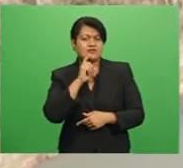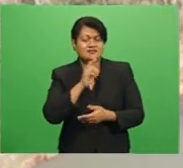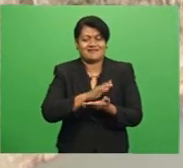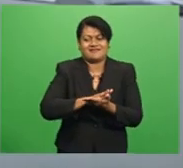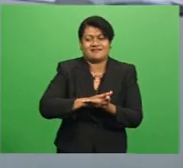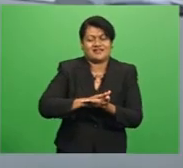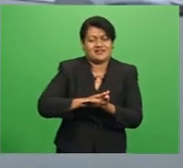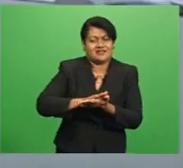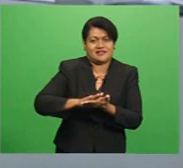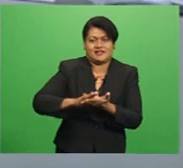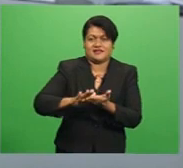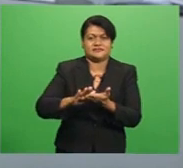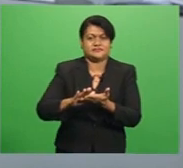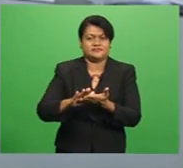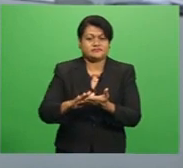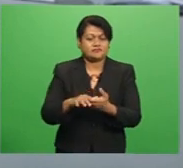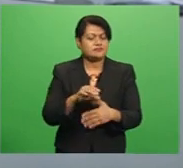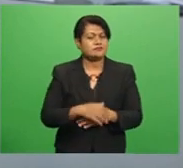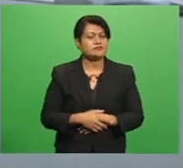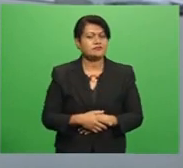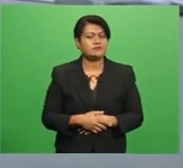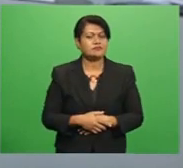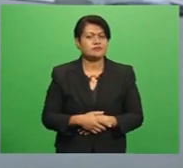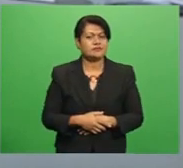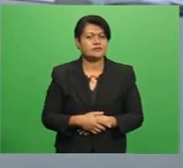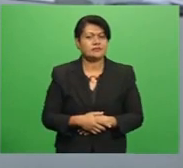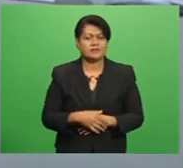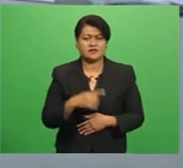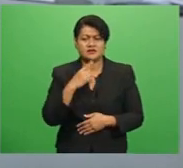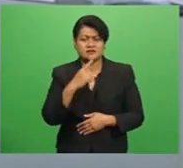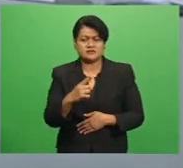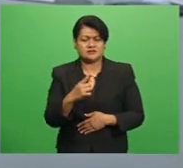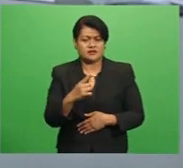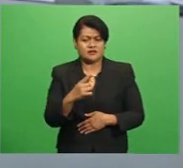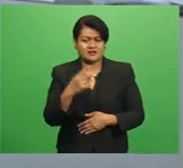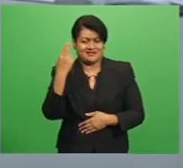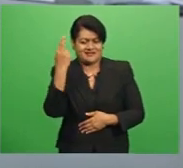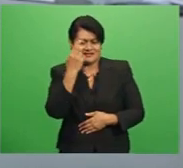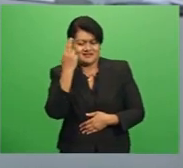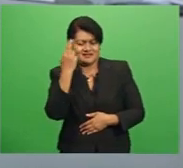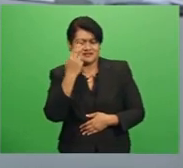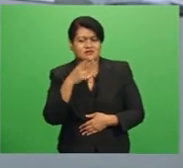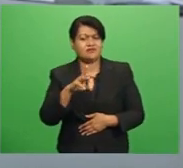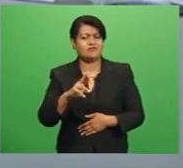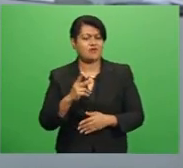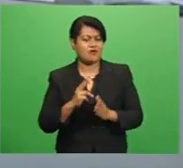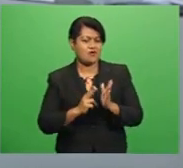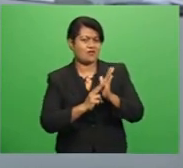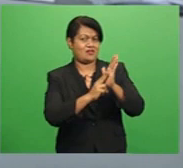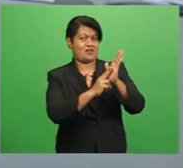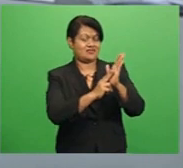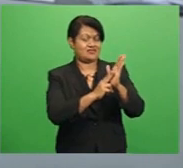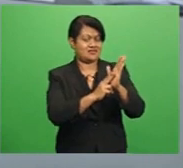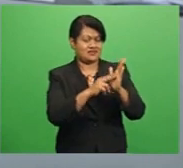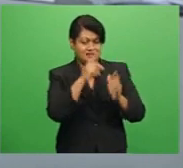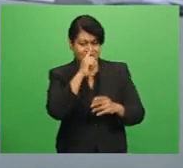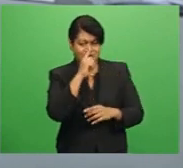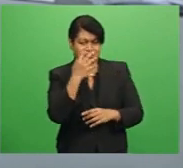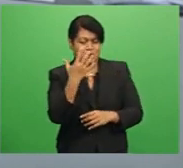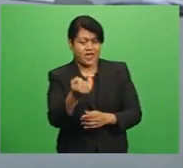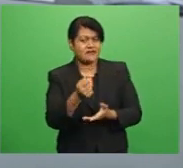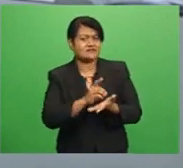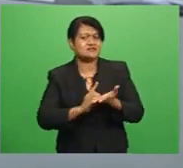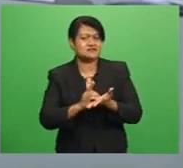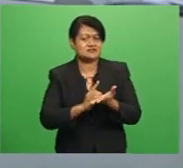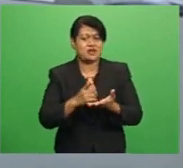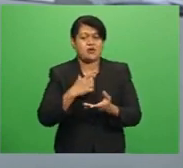cleared. The threat of LTDs is real here in the north, and because of the